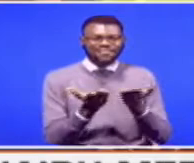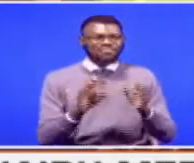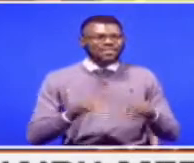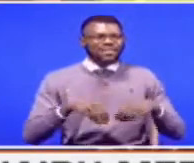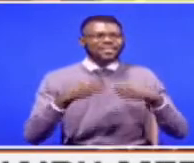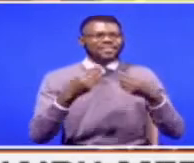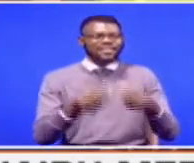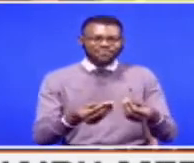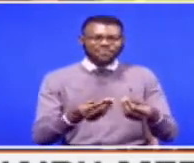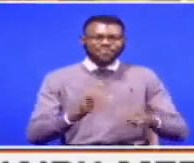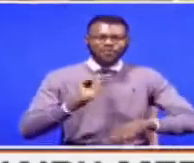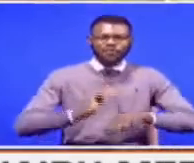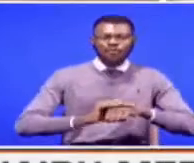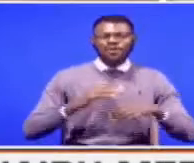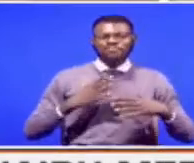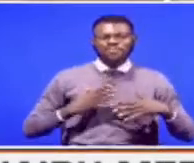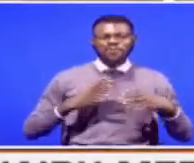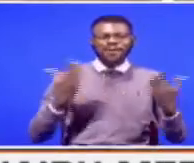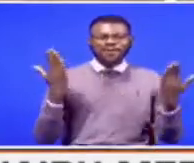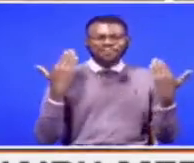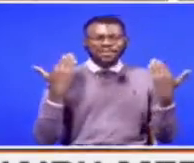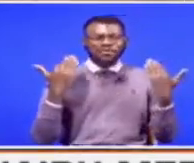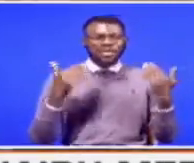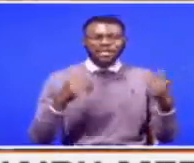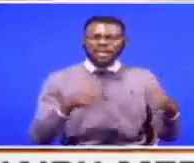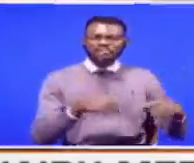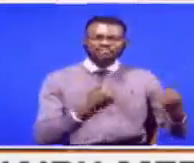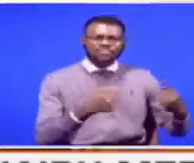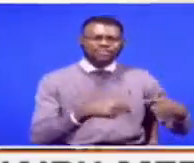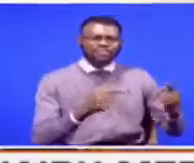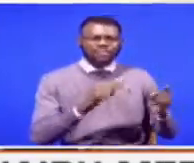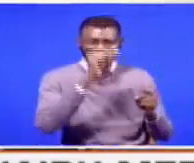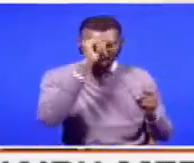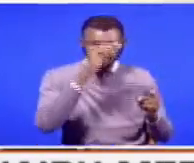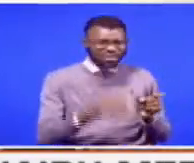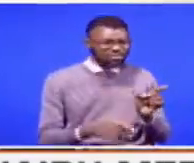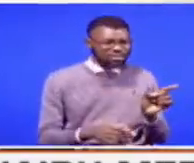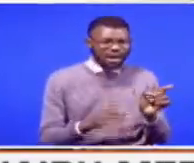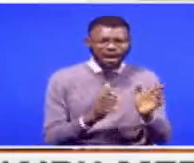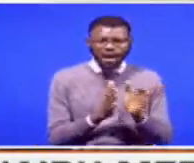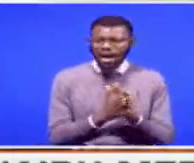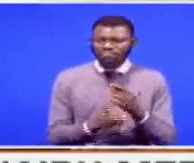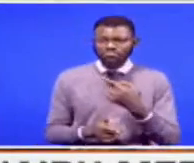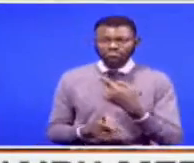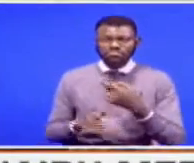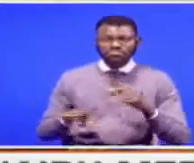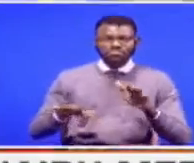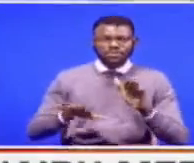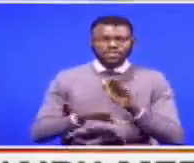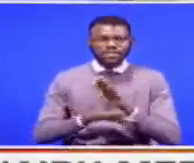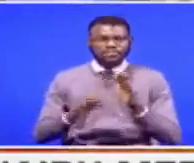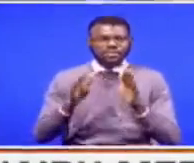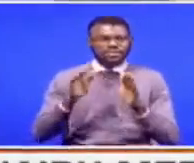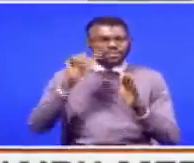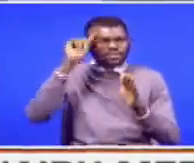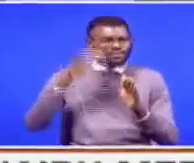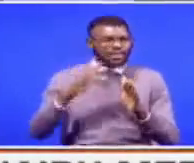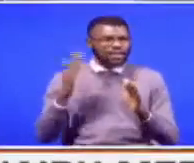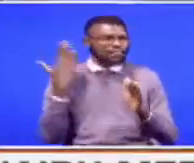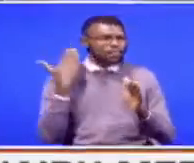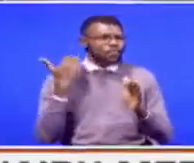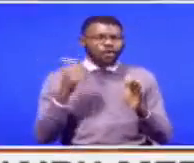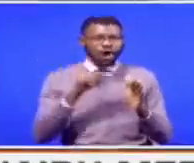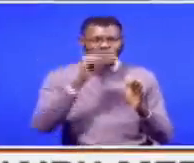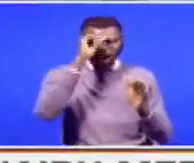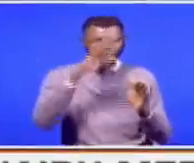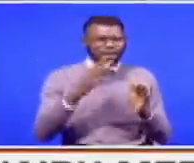people of Meru County. Mvutano kati ya gavana Kawira Mwangaza na naibu wake unajiri miezi chache tu baada ya Kawira Mwangaza kuponea